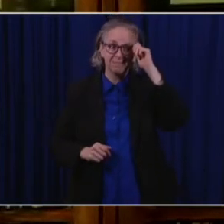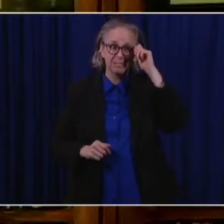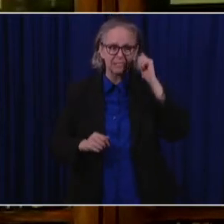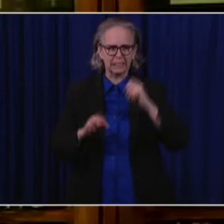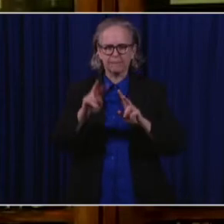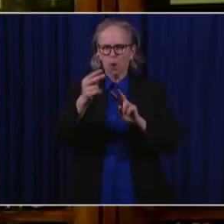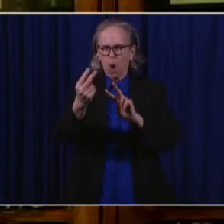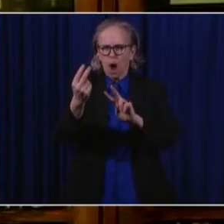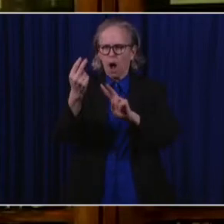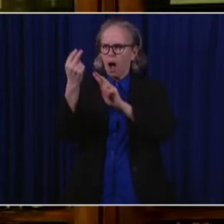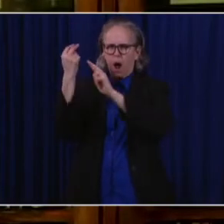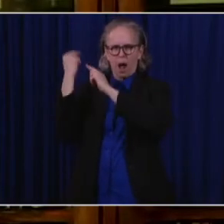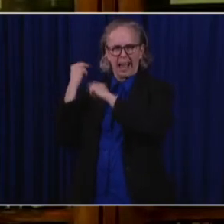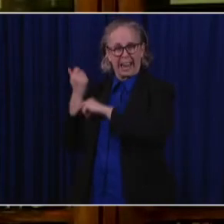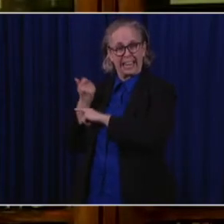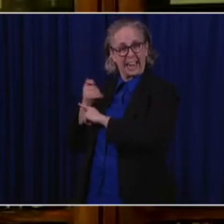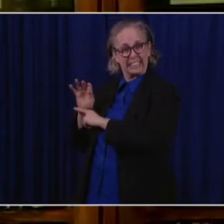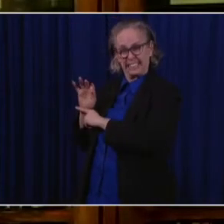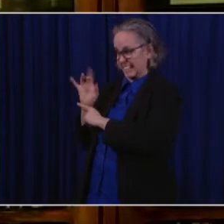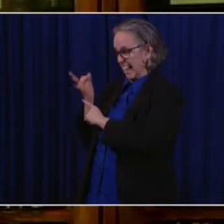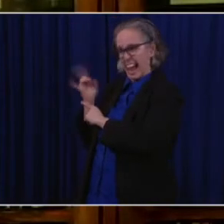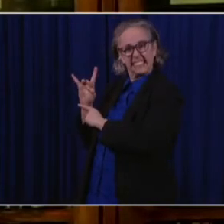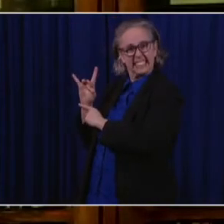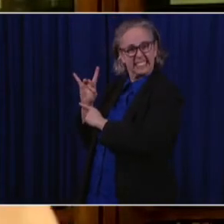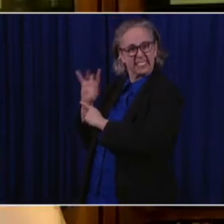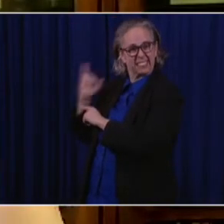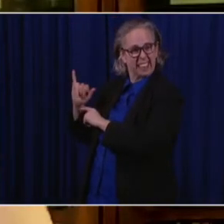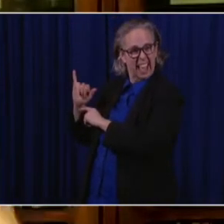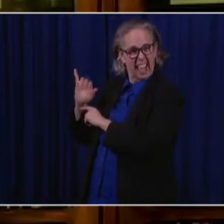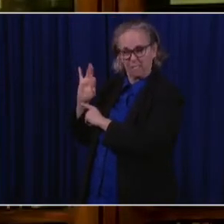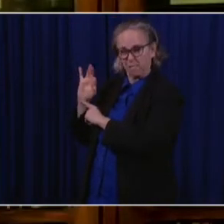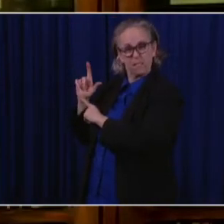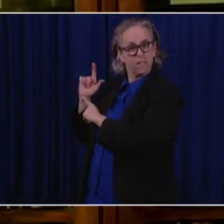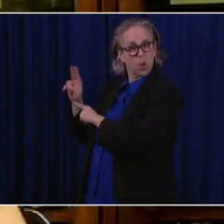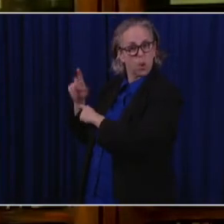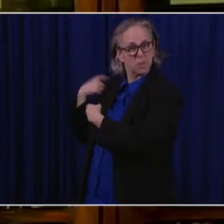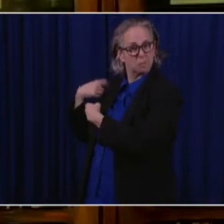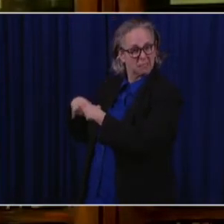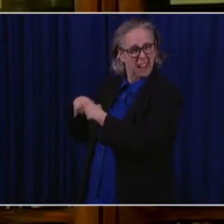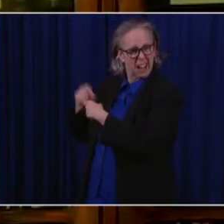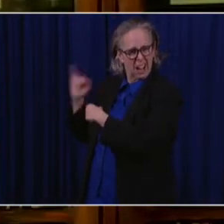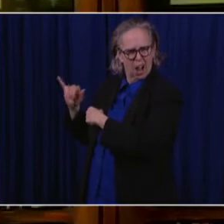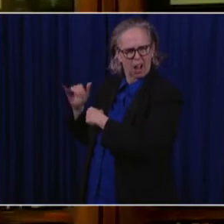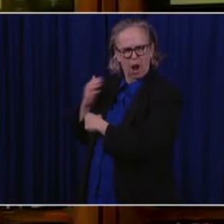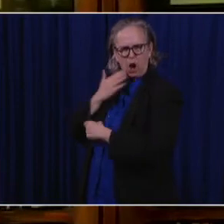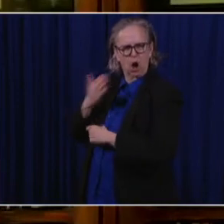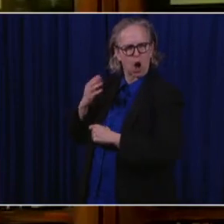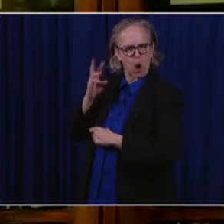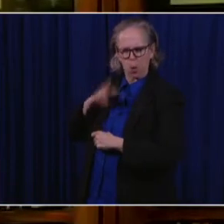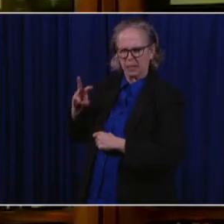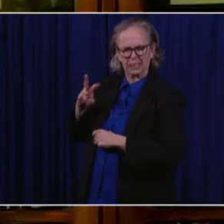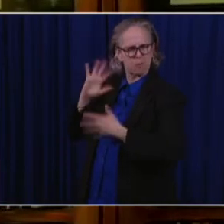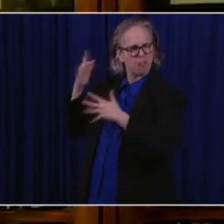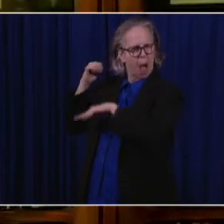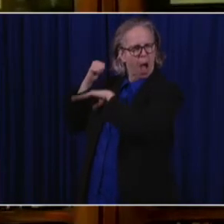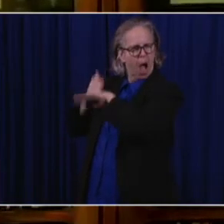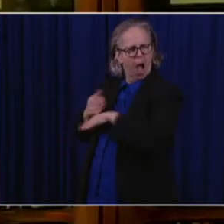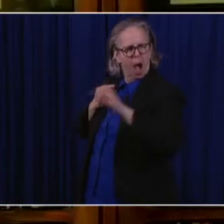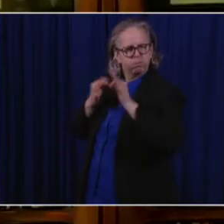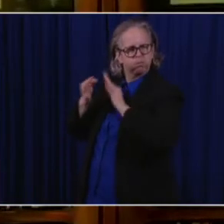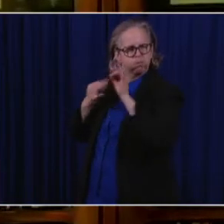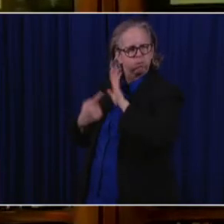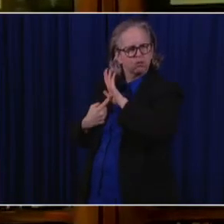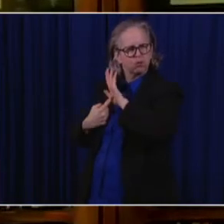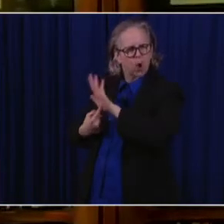1919 pandemic, there's actually a great website that has the responses of the 50 largest metropolitan cities to that